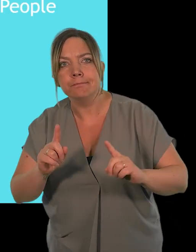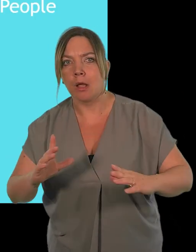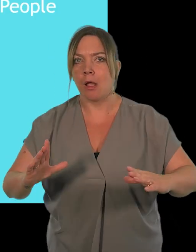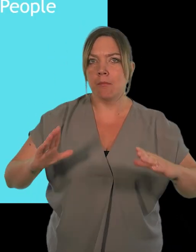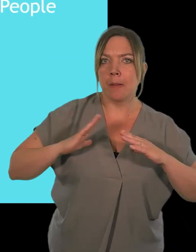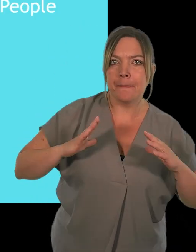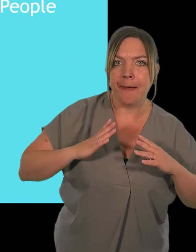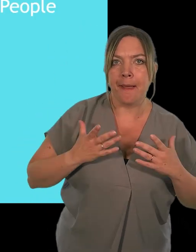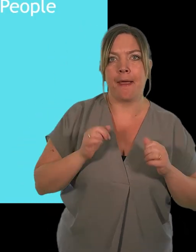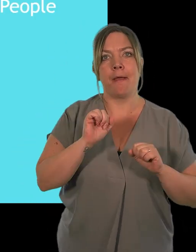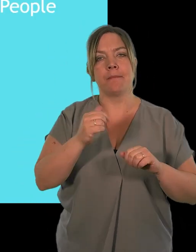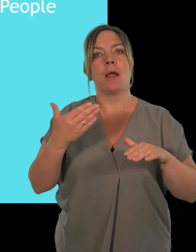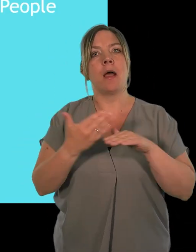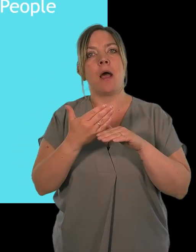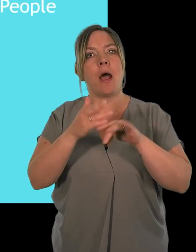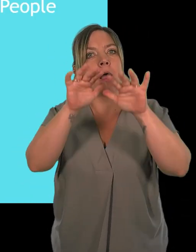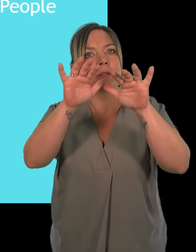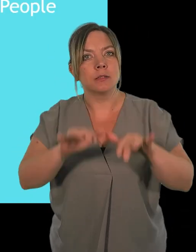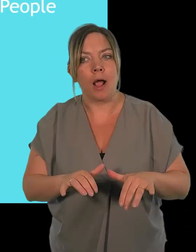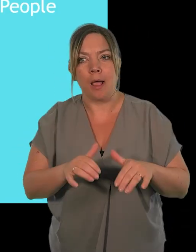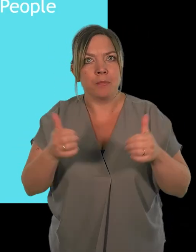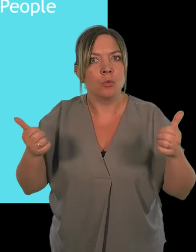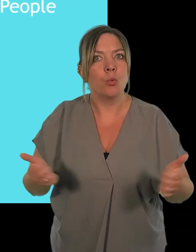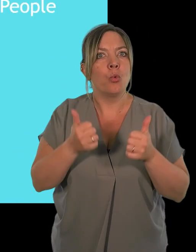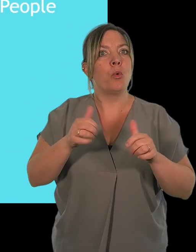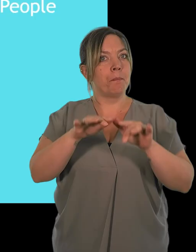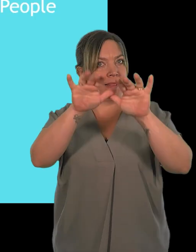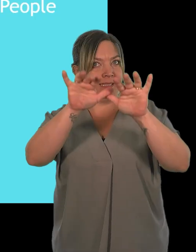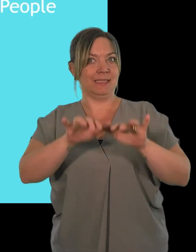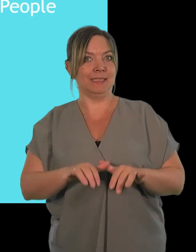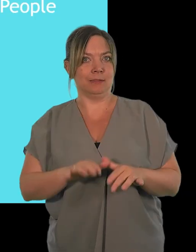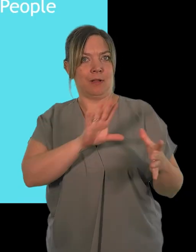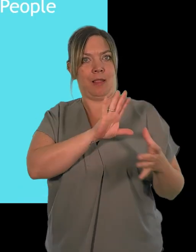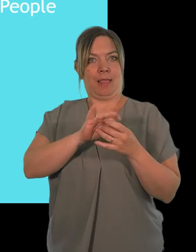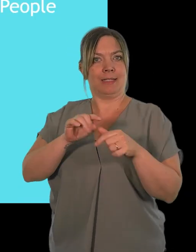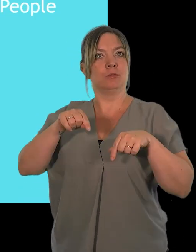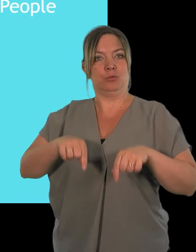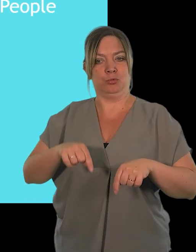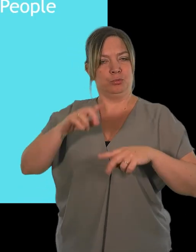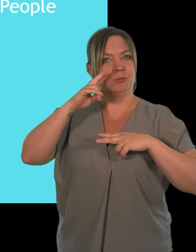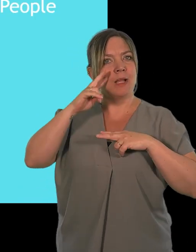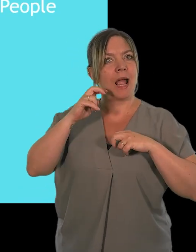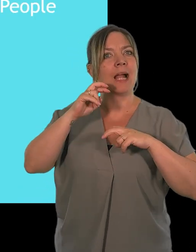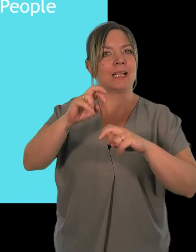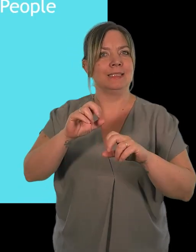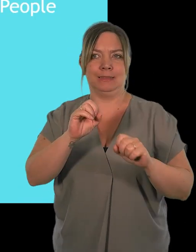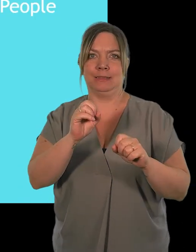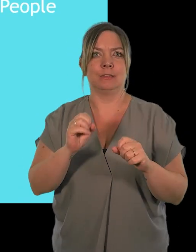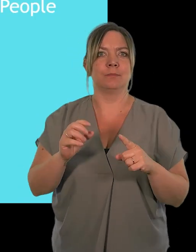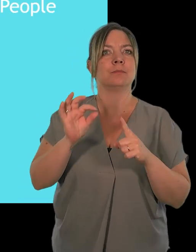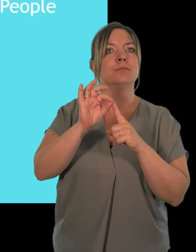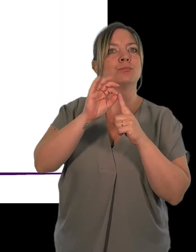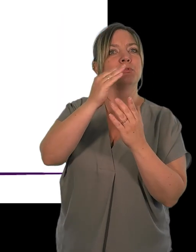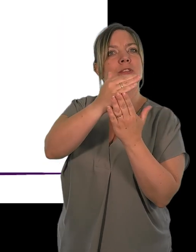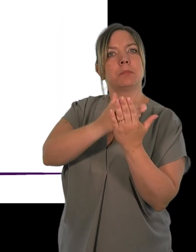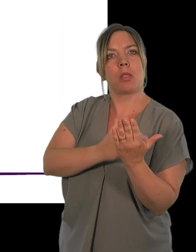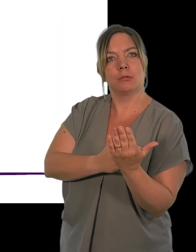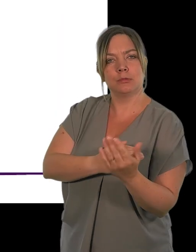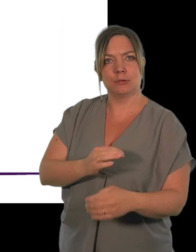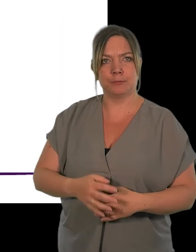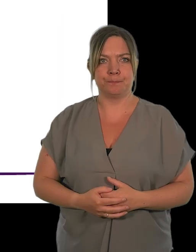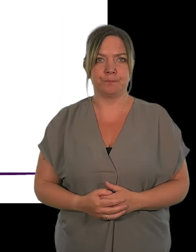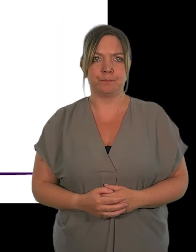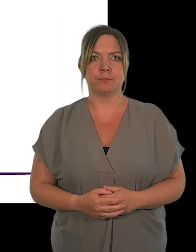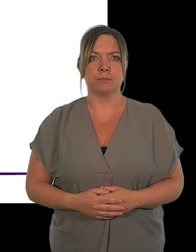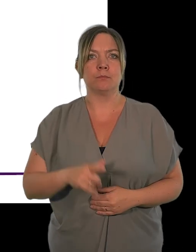with guidance on preparing and completing your assessment for the Principles of Analytics.